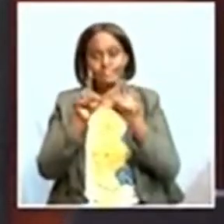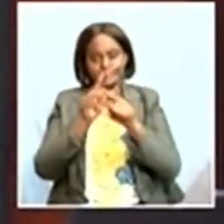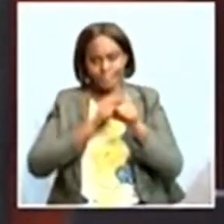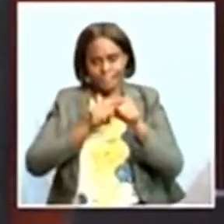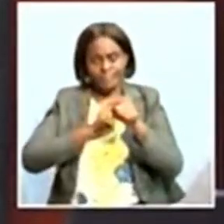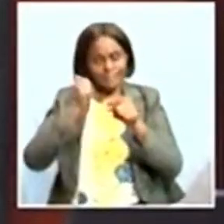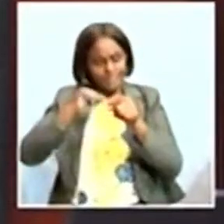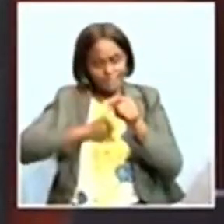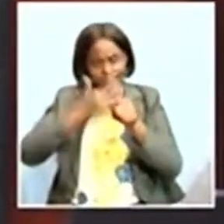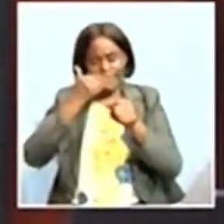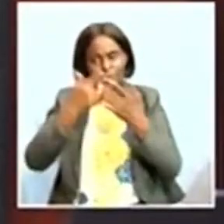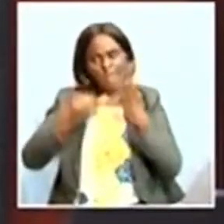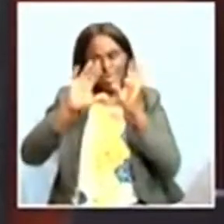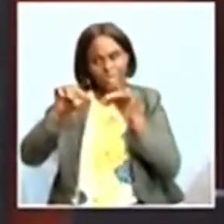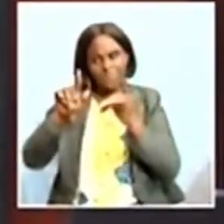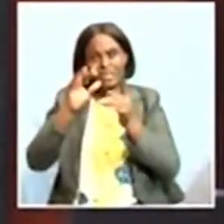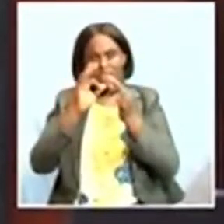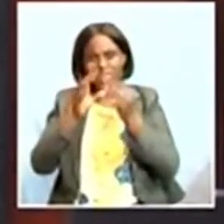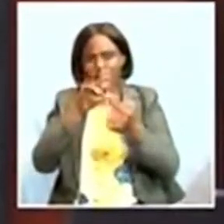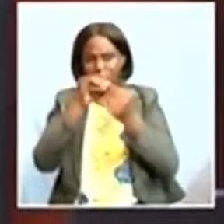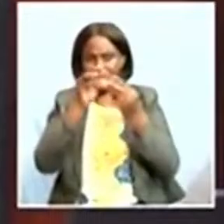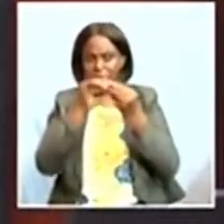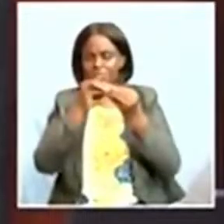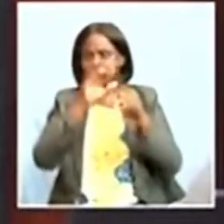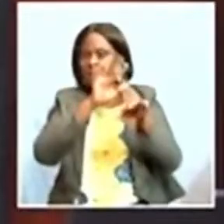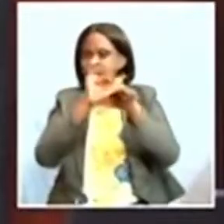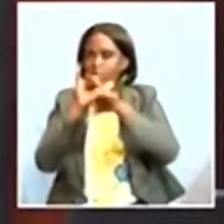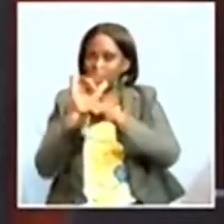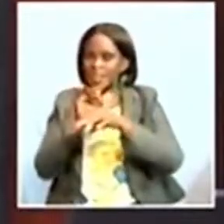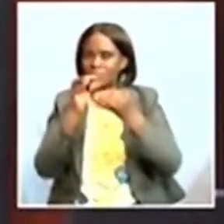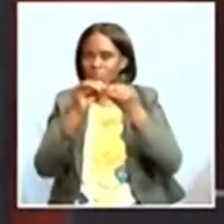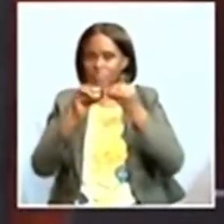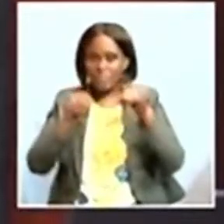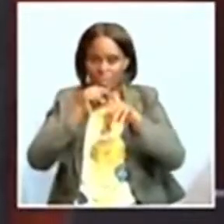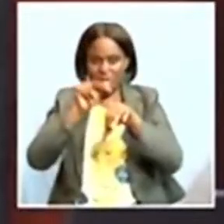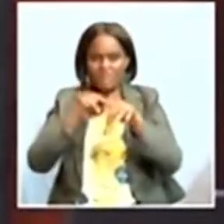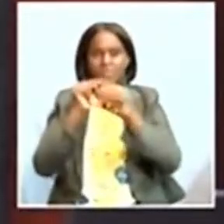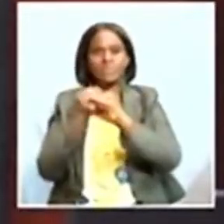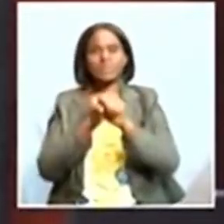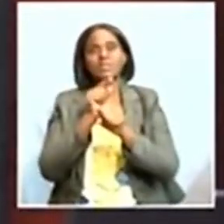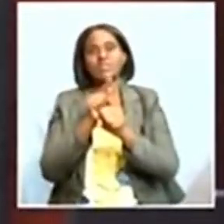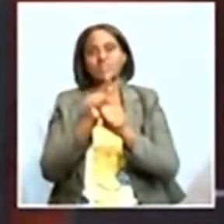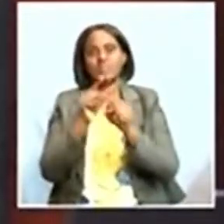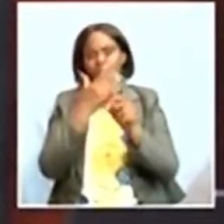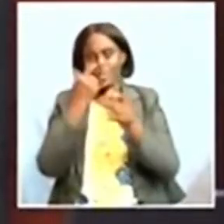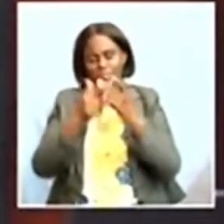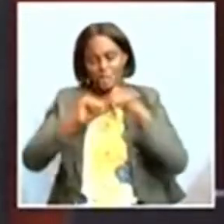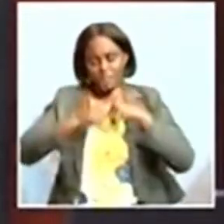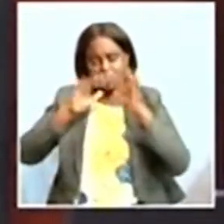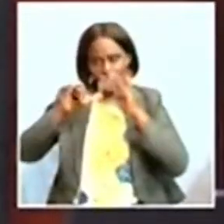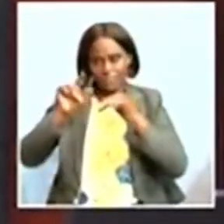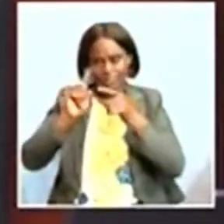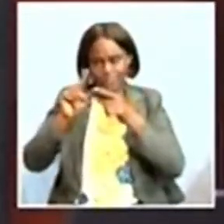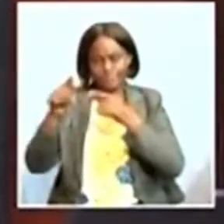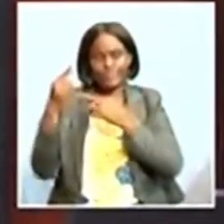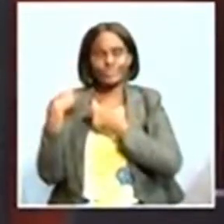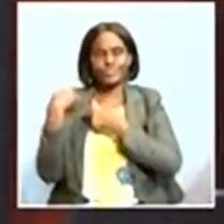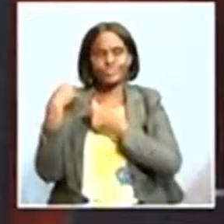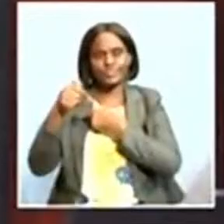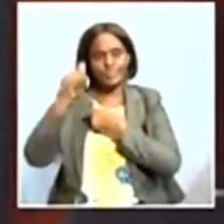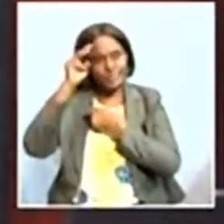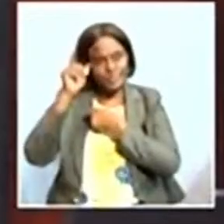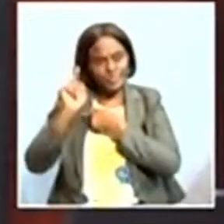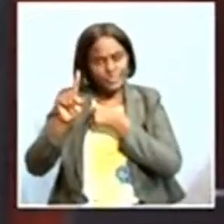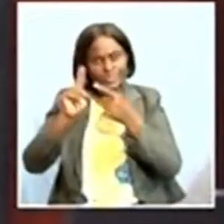think we better leave them, especially that is touching on national security. Let's leave it to the responsible ministries